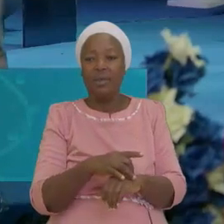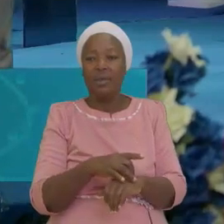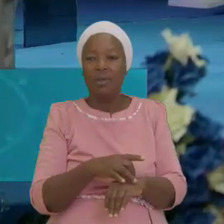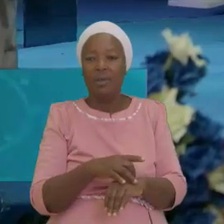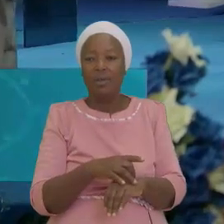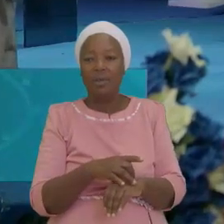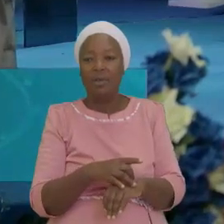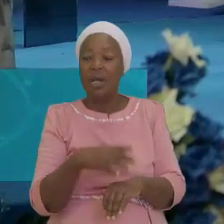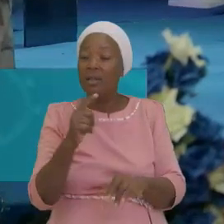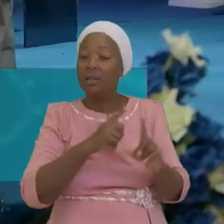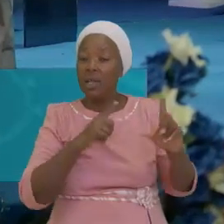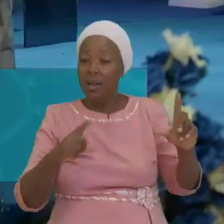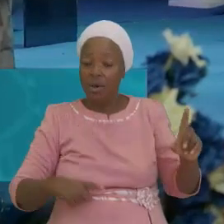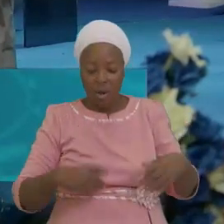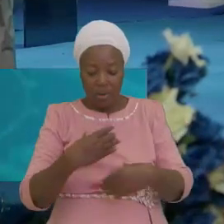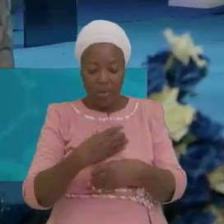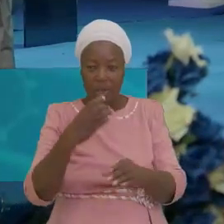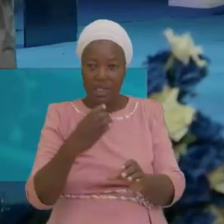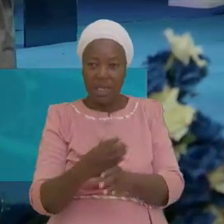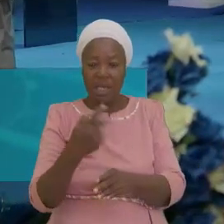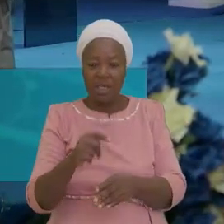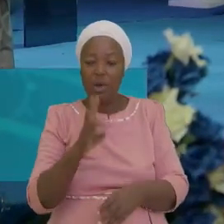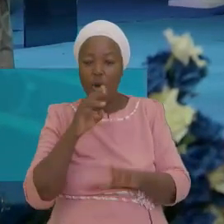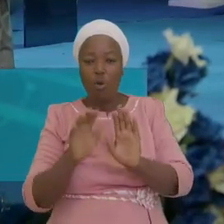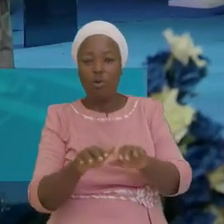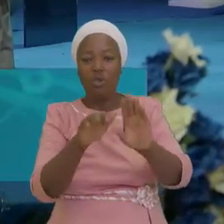the Lord created the ocean and the sea.